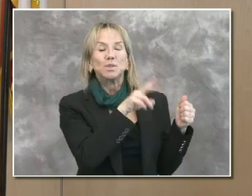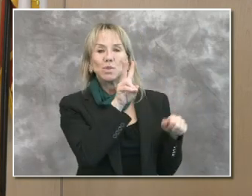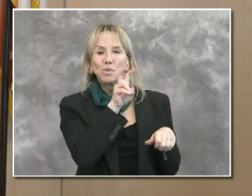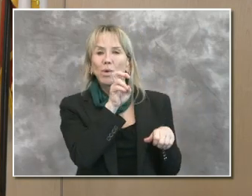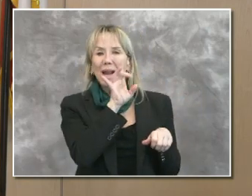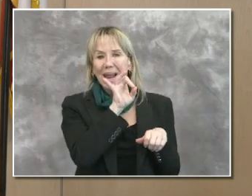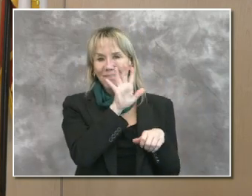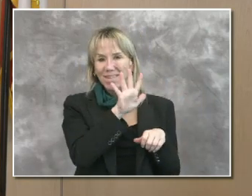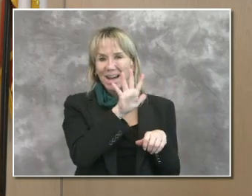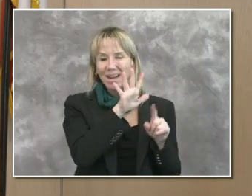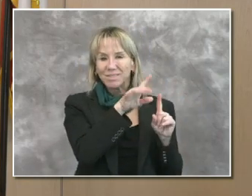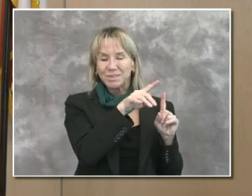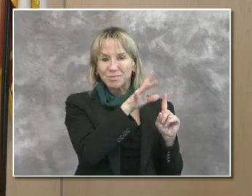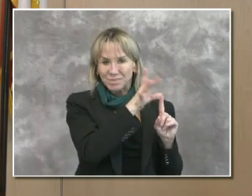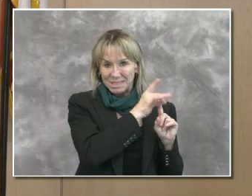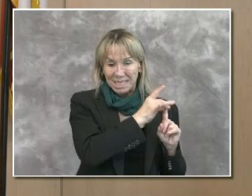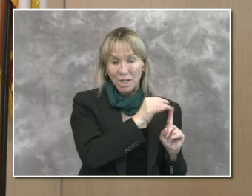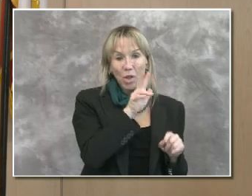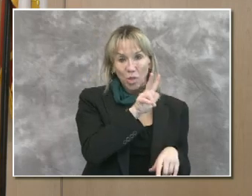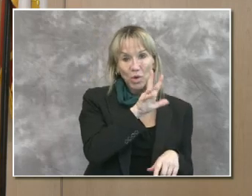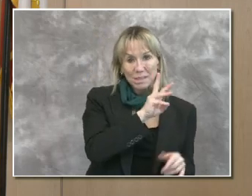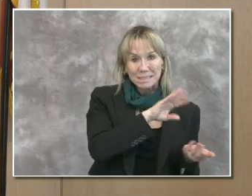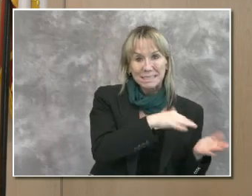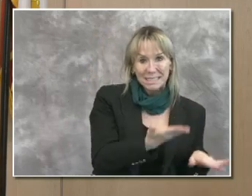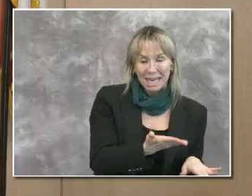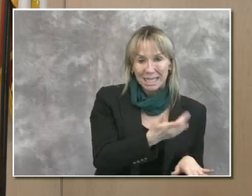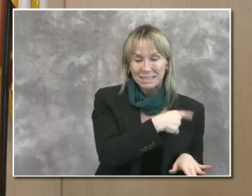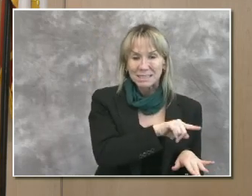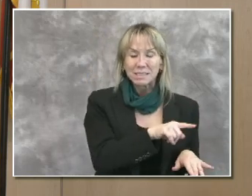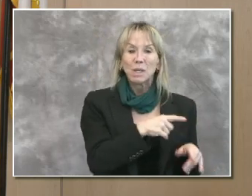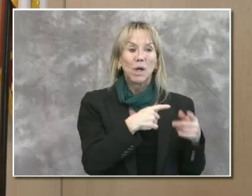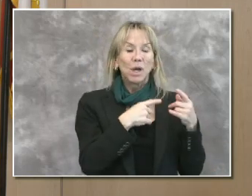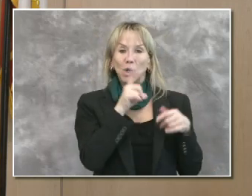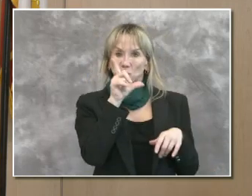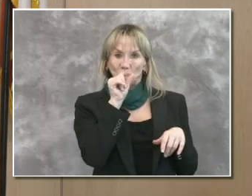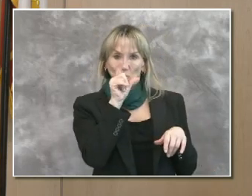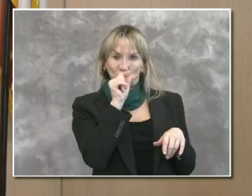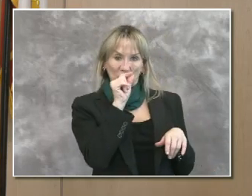285 cases and 36 deaths. 1 of the 20 is now